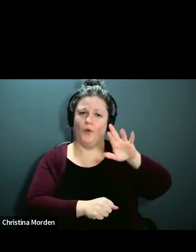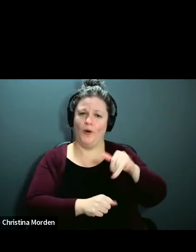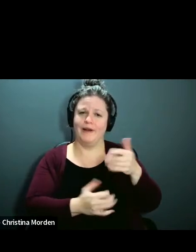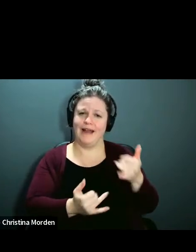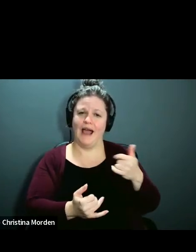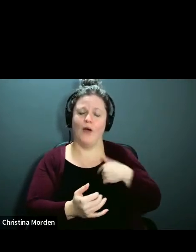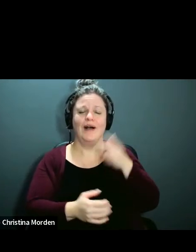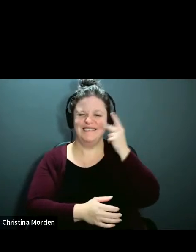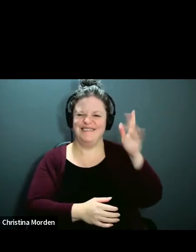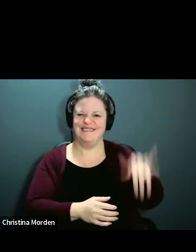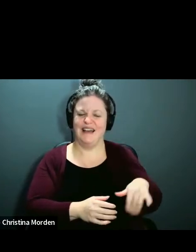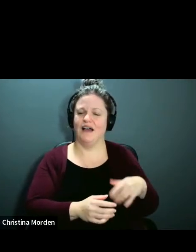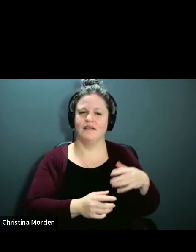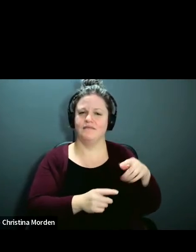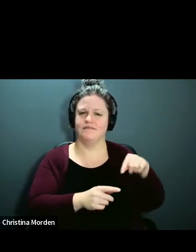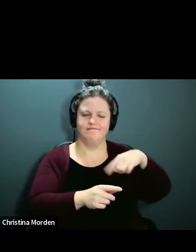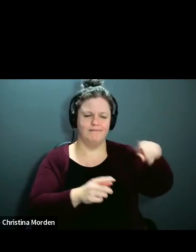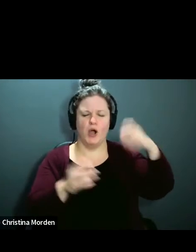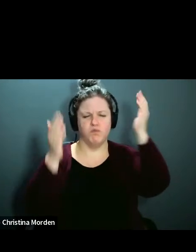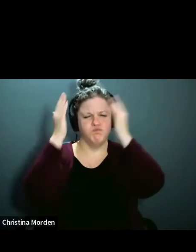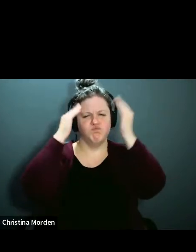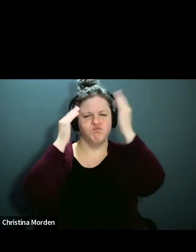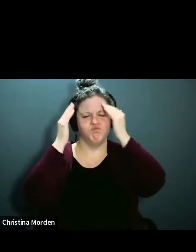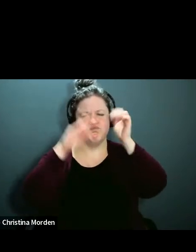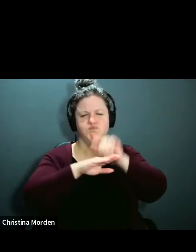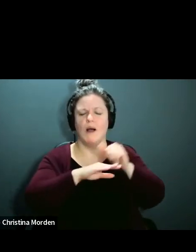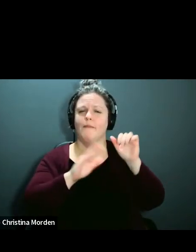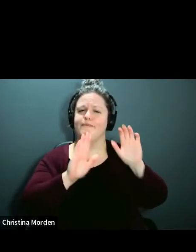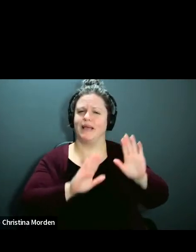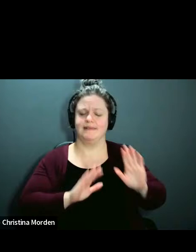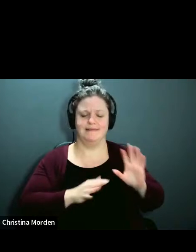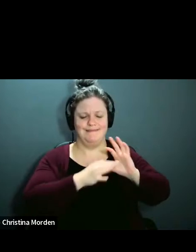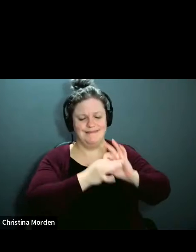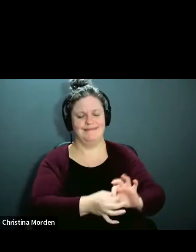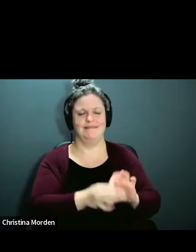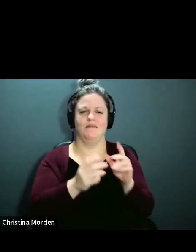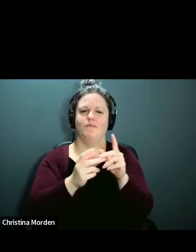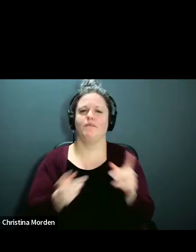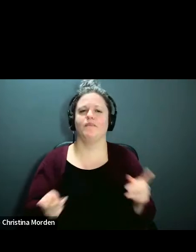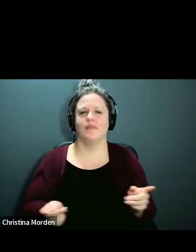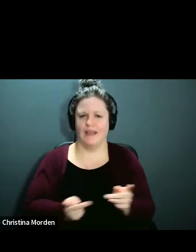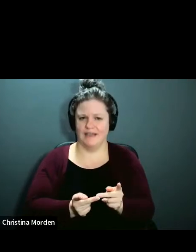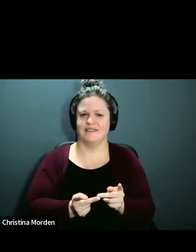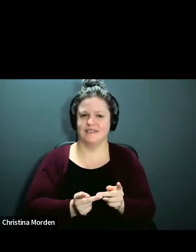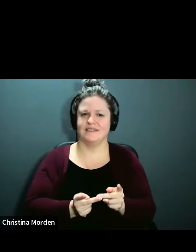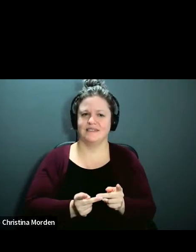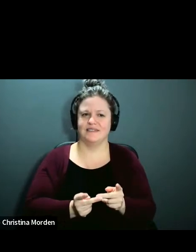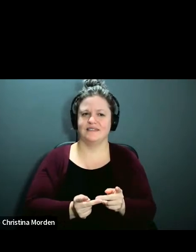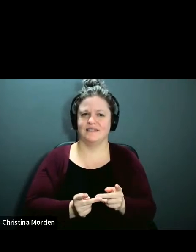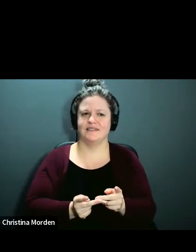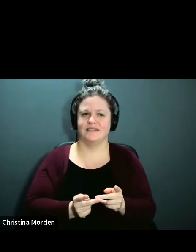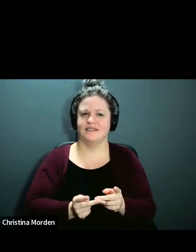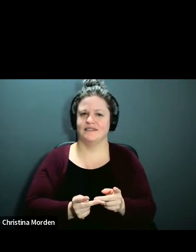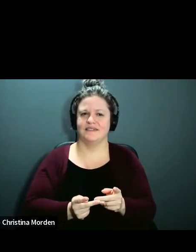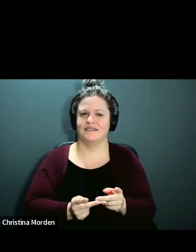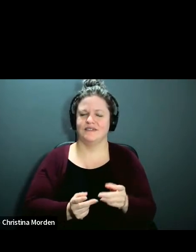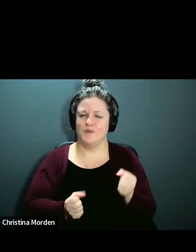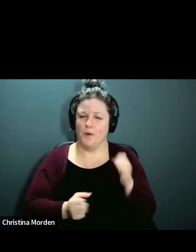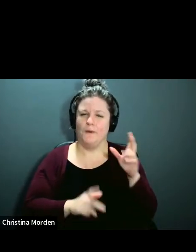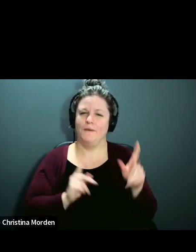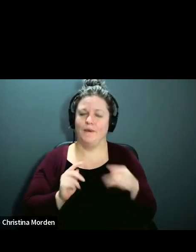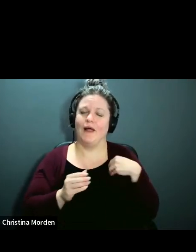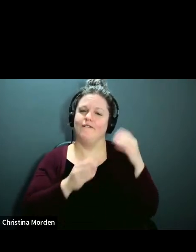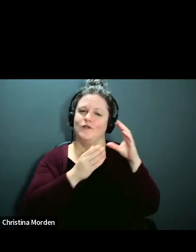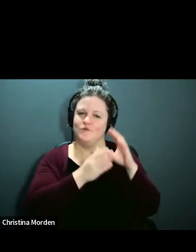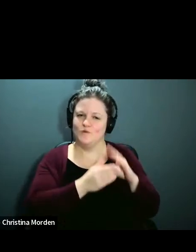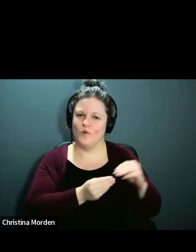amazing connection um to place that um that extend there's so many of these stories